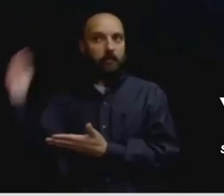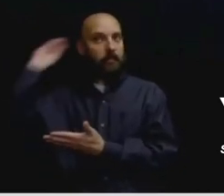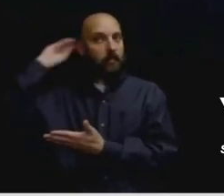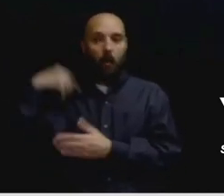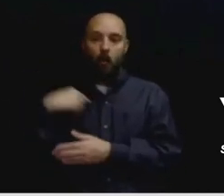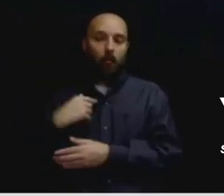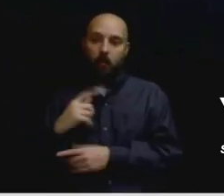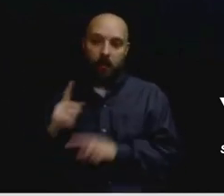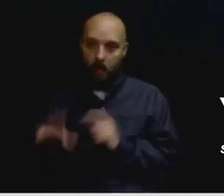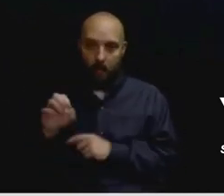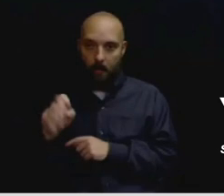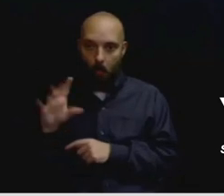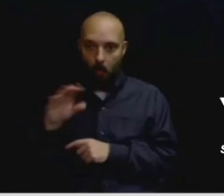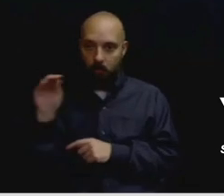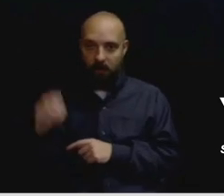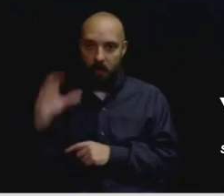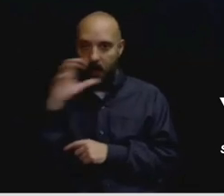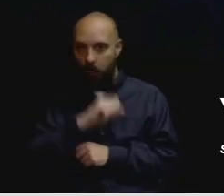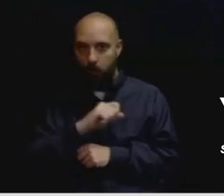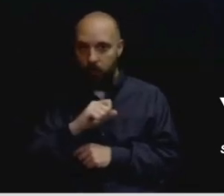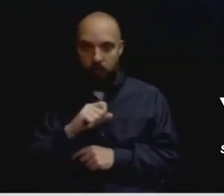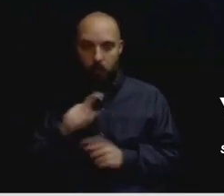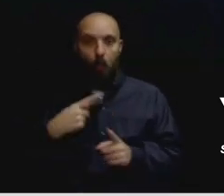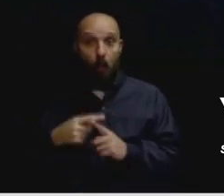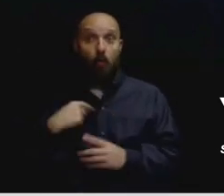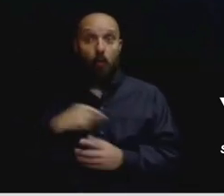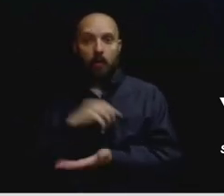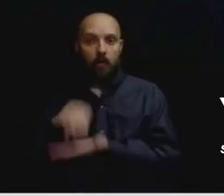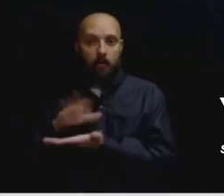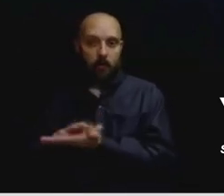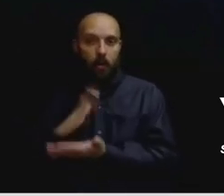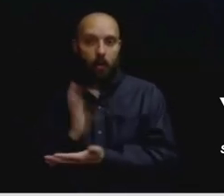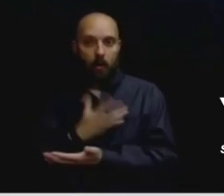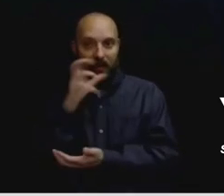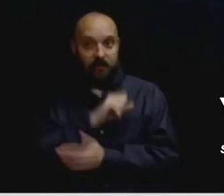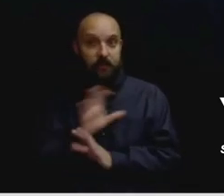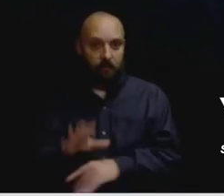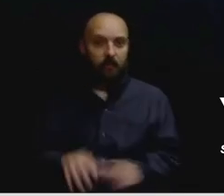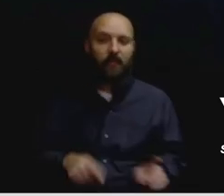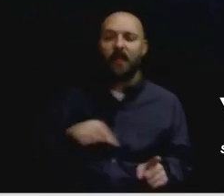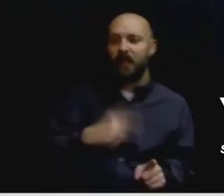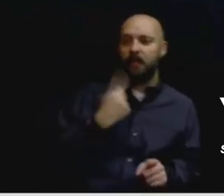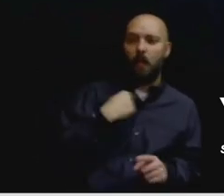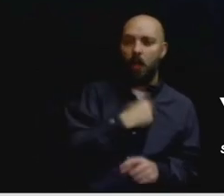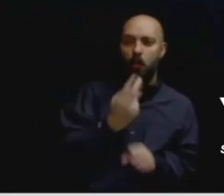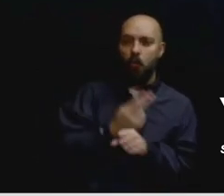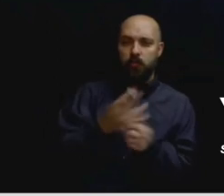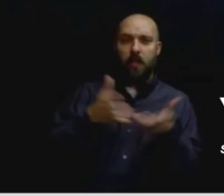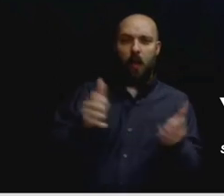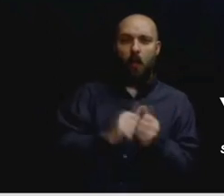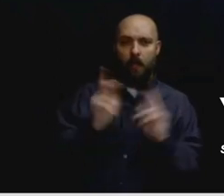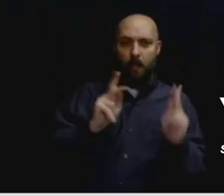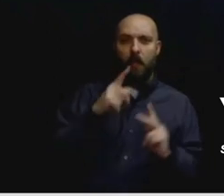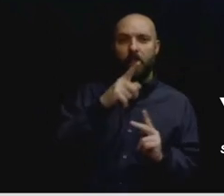accurate when we're making these guesses. This is something that I use a lot, with people, and it's how